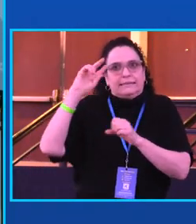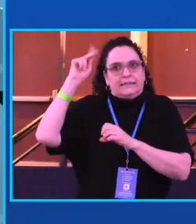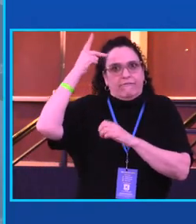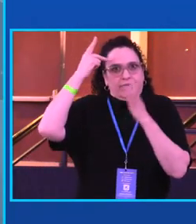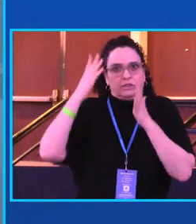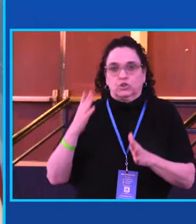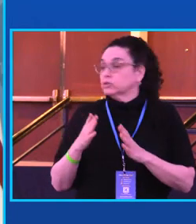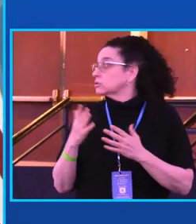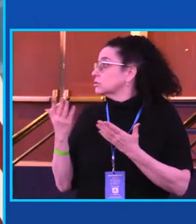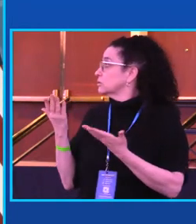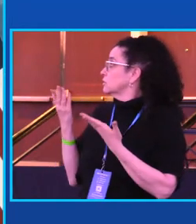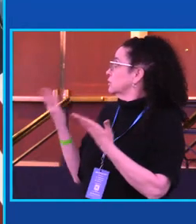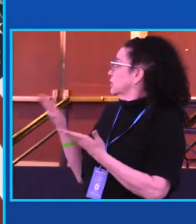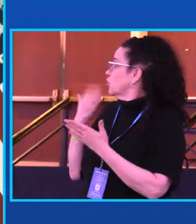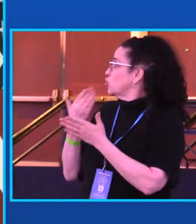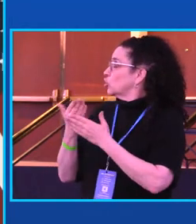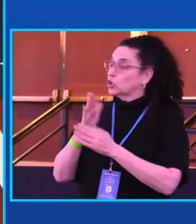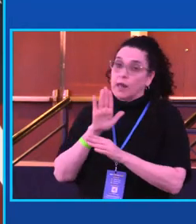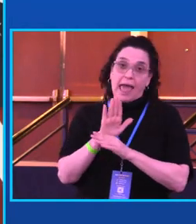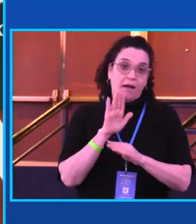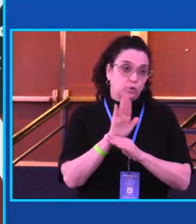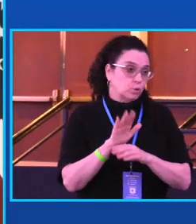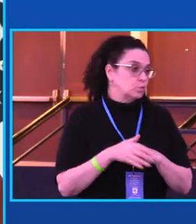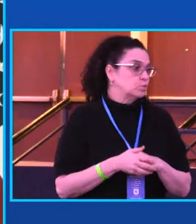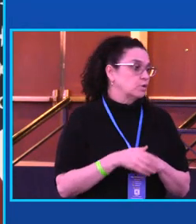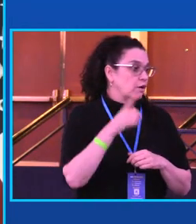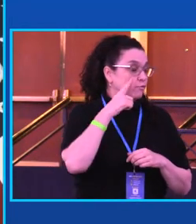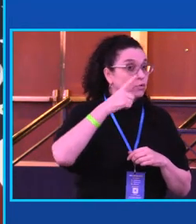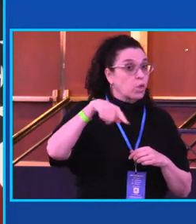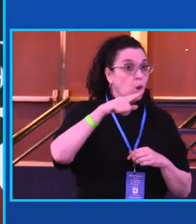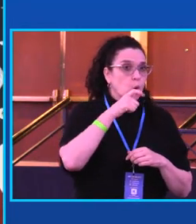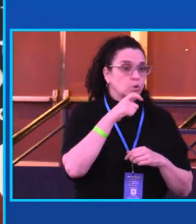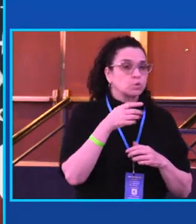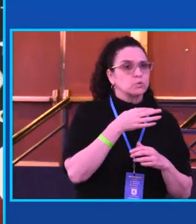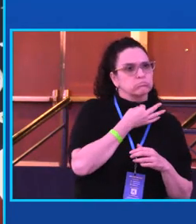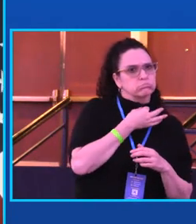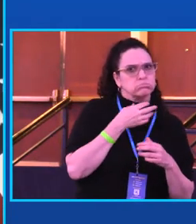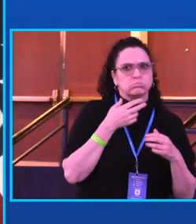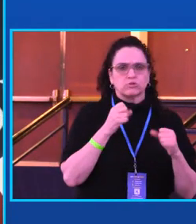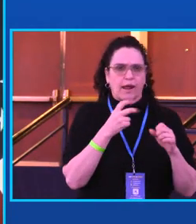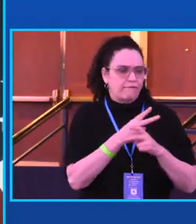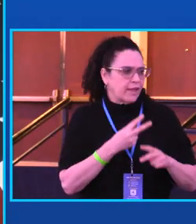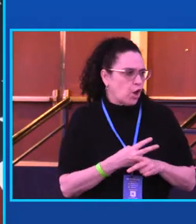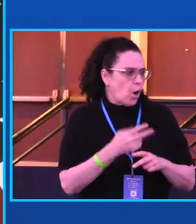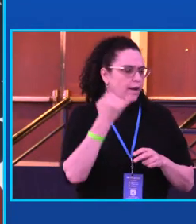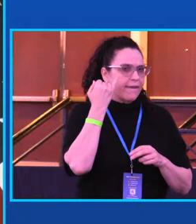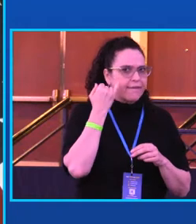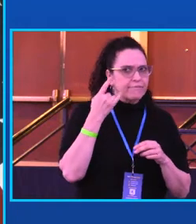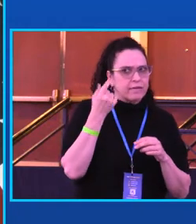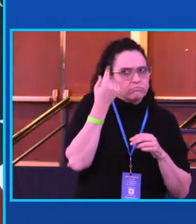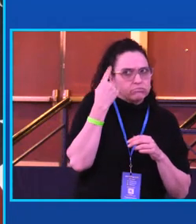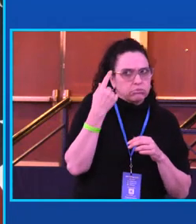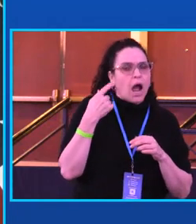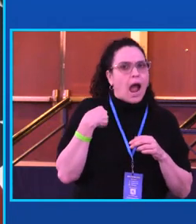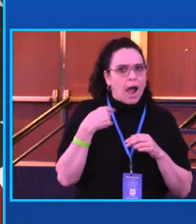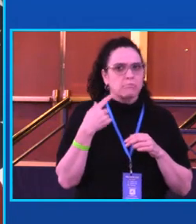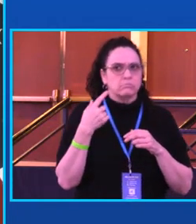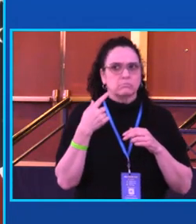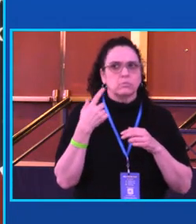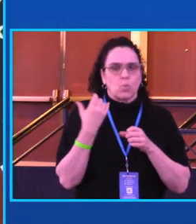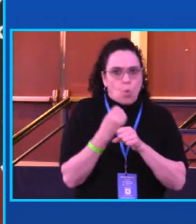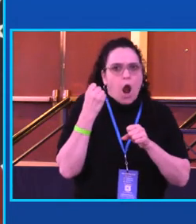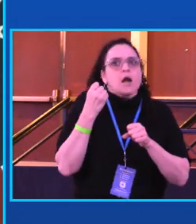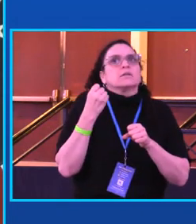Hello, good afternoon. For those of you wondering if they got it right, yes, I am an elected official as a Democrat